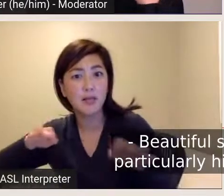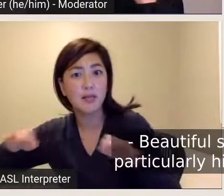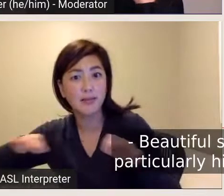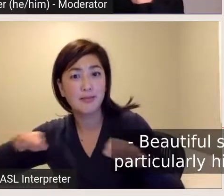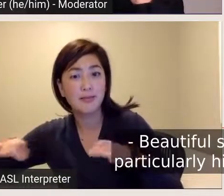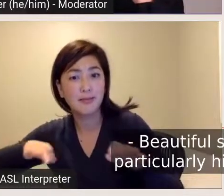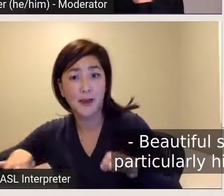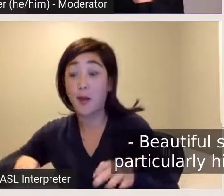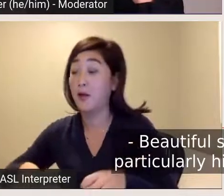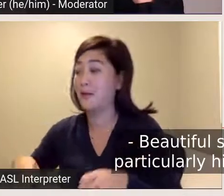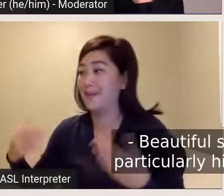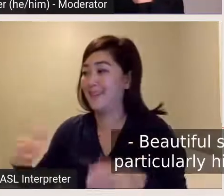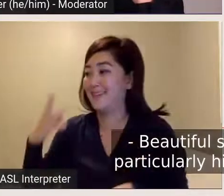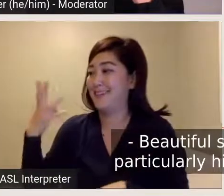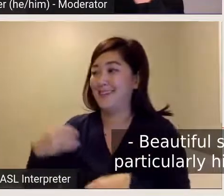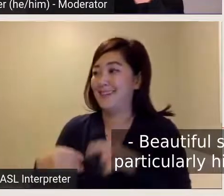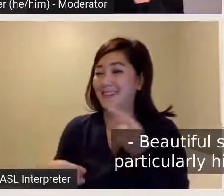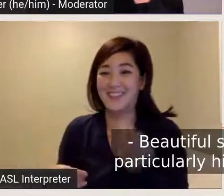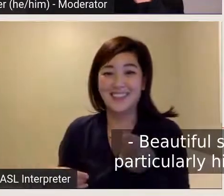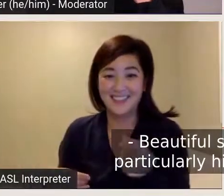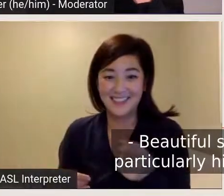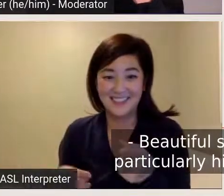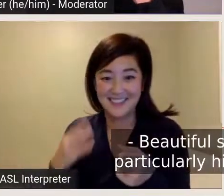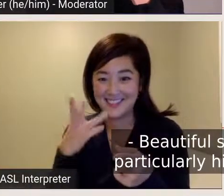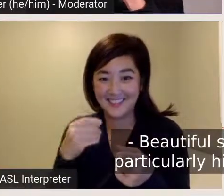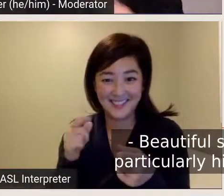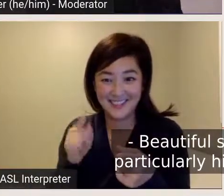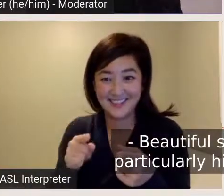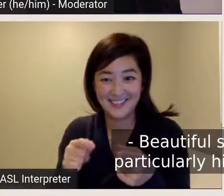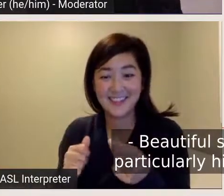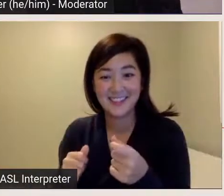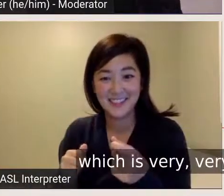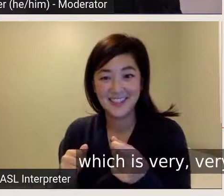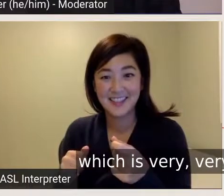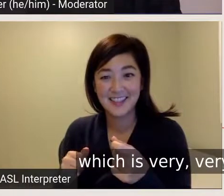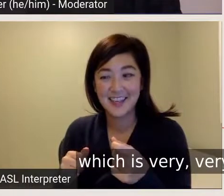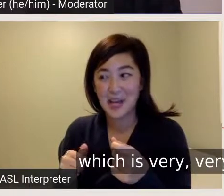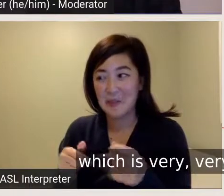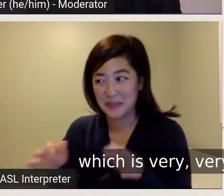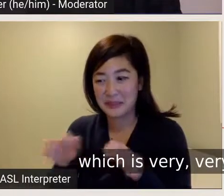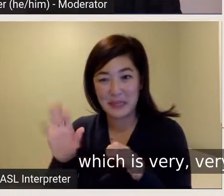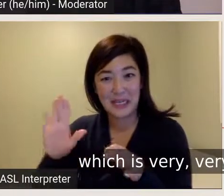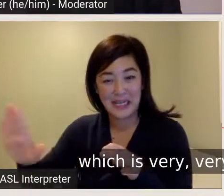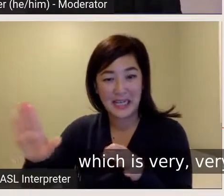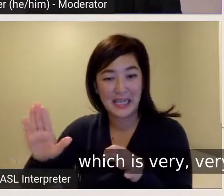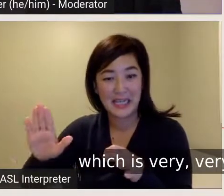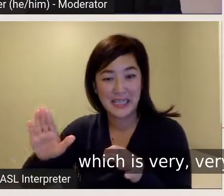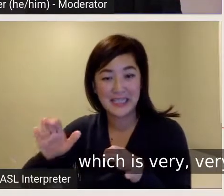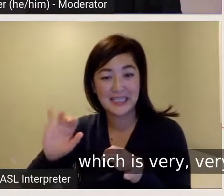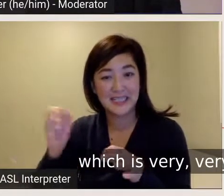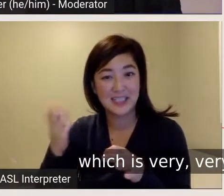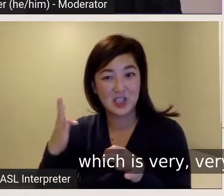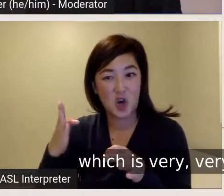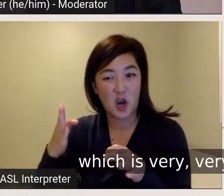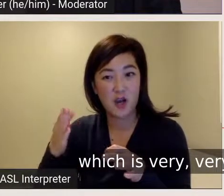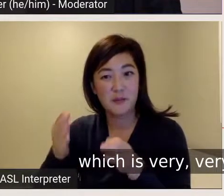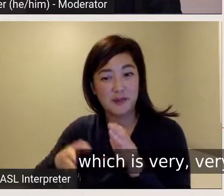beautiful survey, and particularly his early career, which is very, very important to